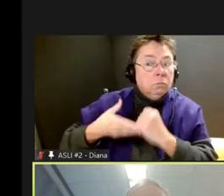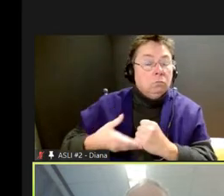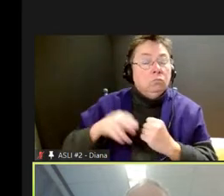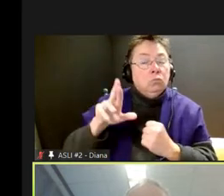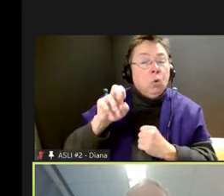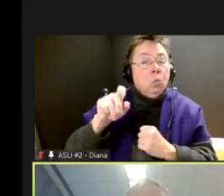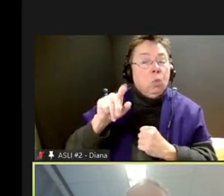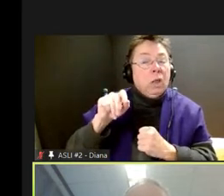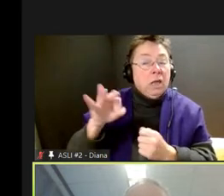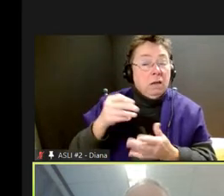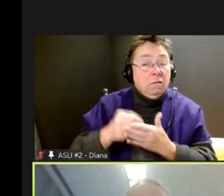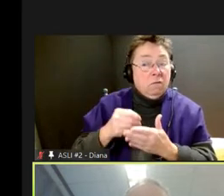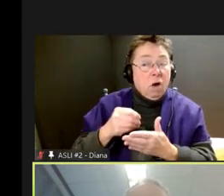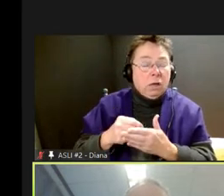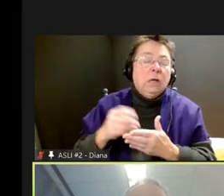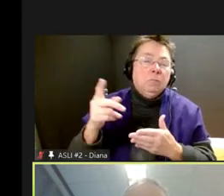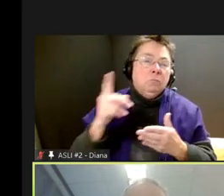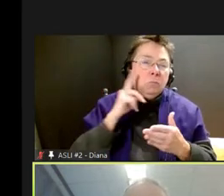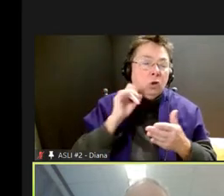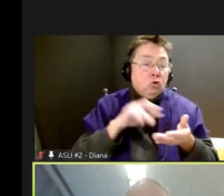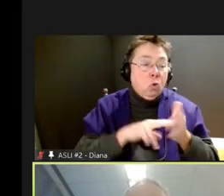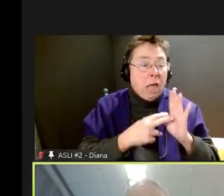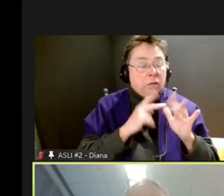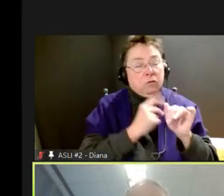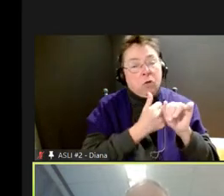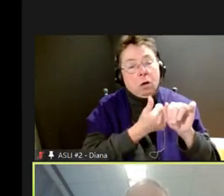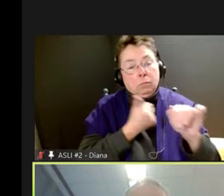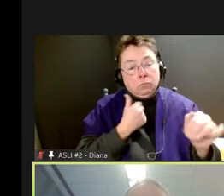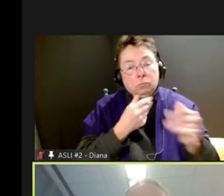which will cover the projected gaps through